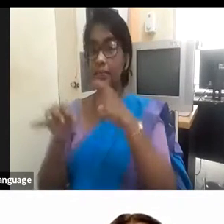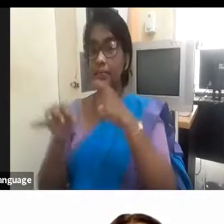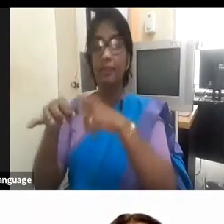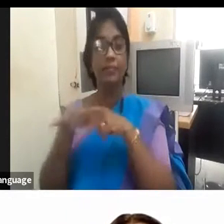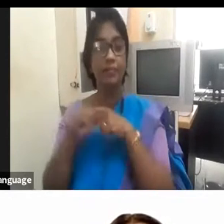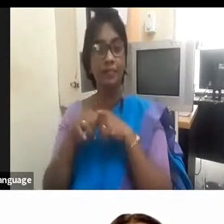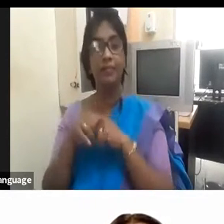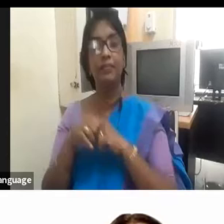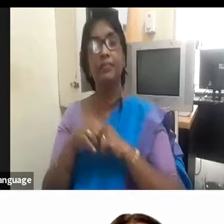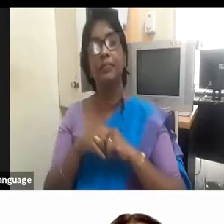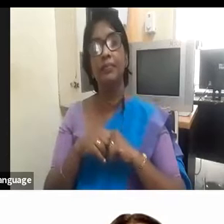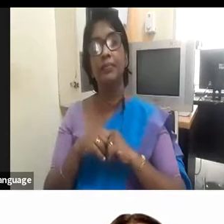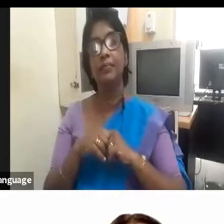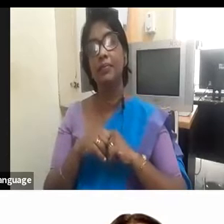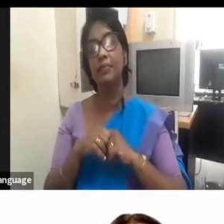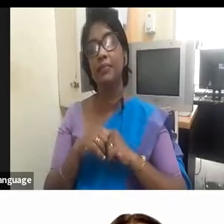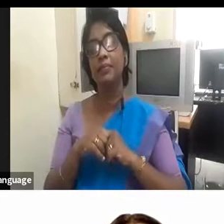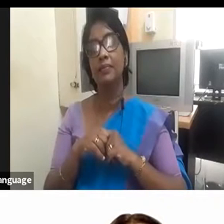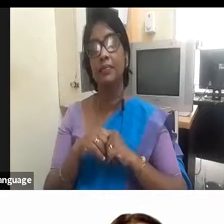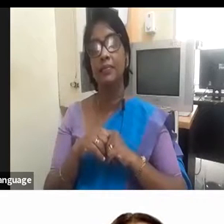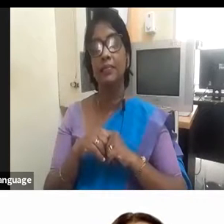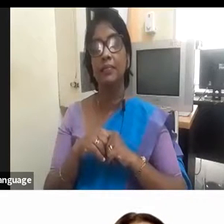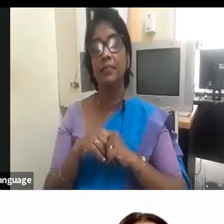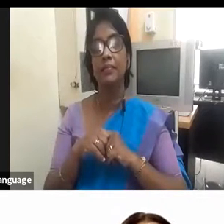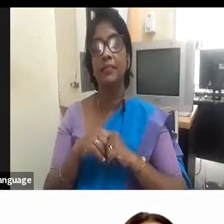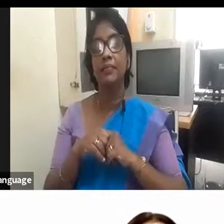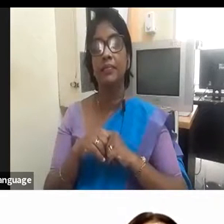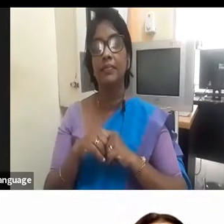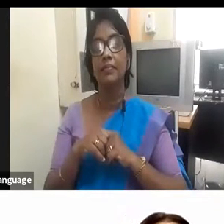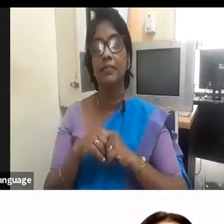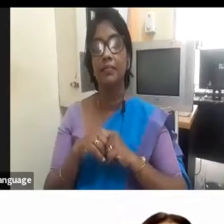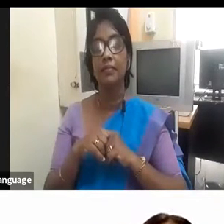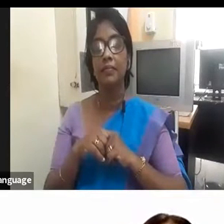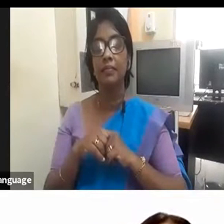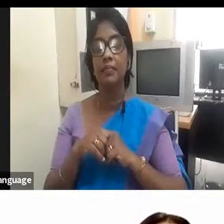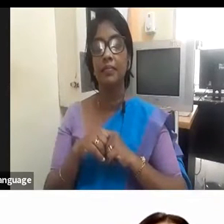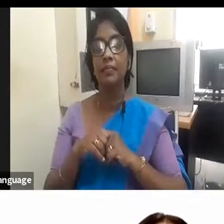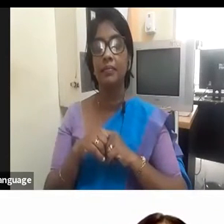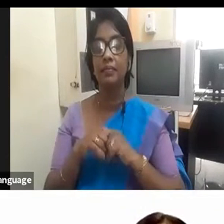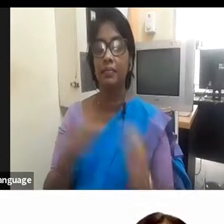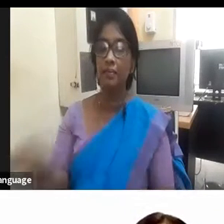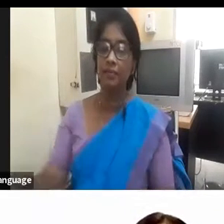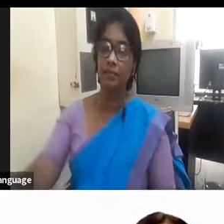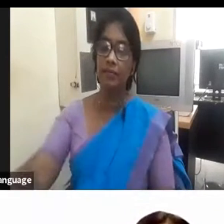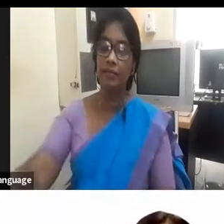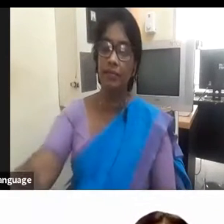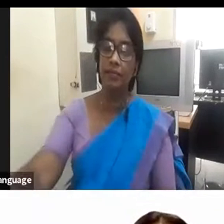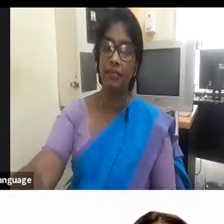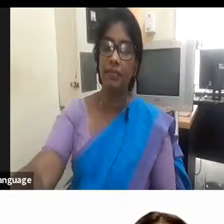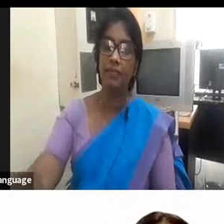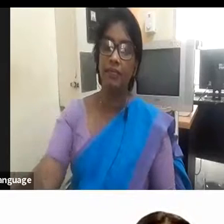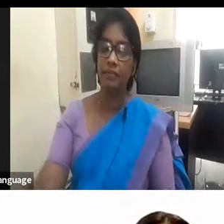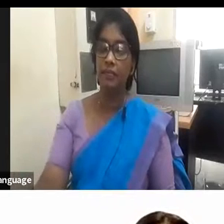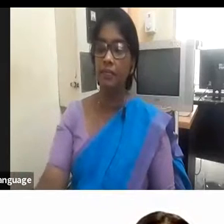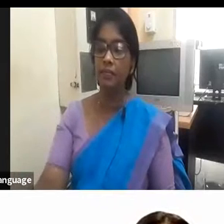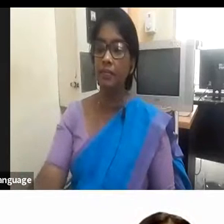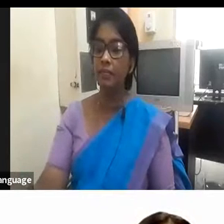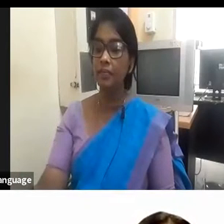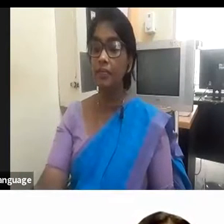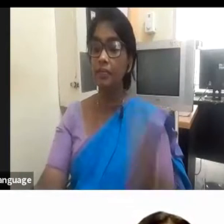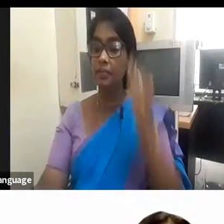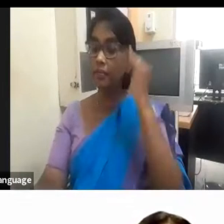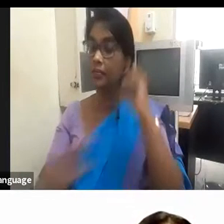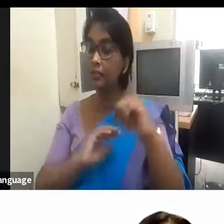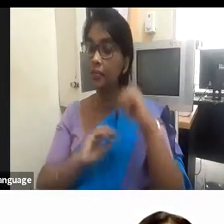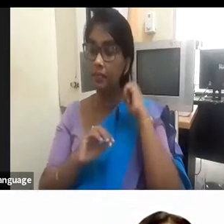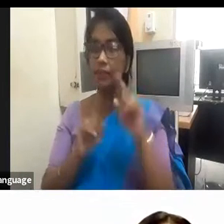on, is there a difference between gender equality and women empowerment? Do you see gender equality and women empowerment